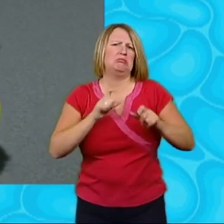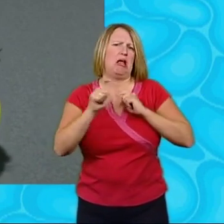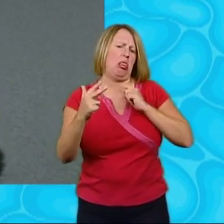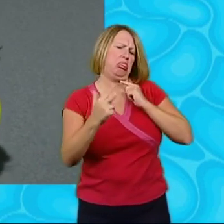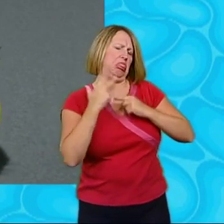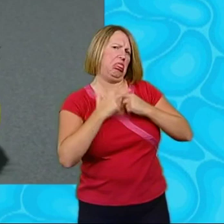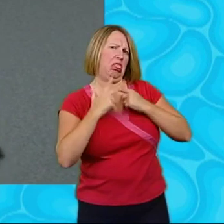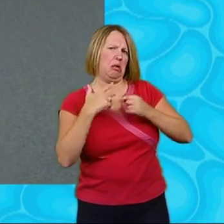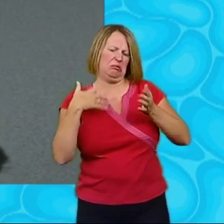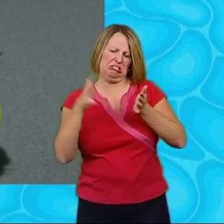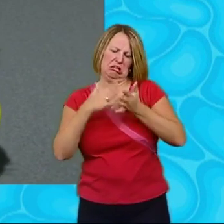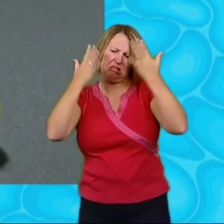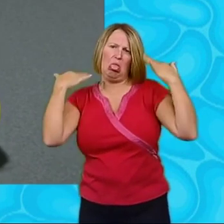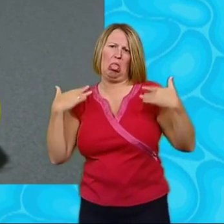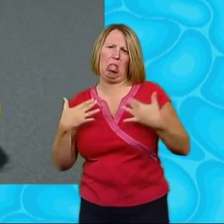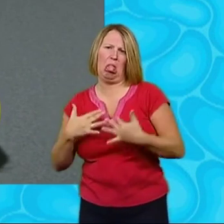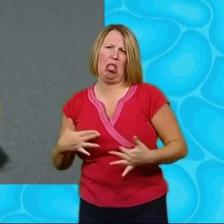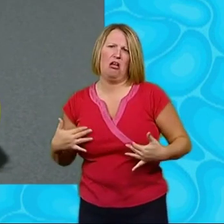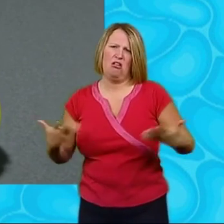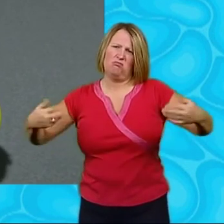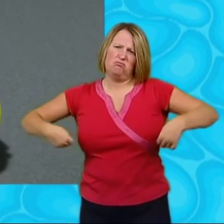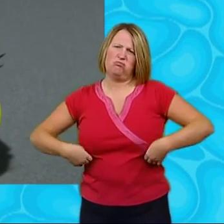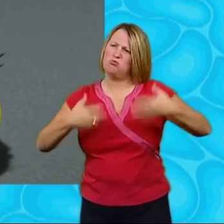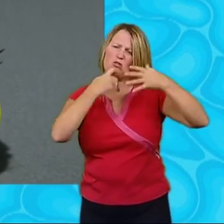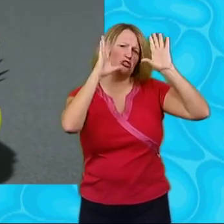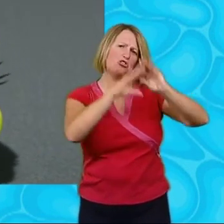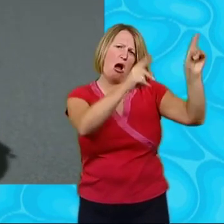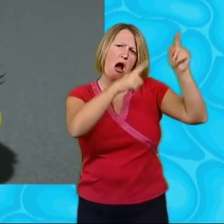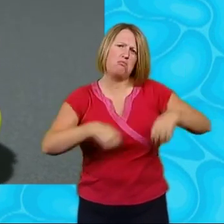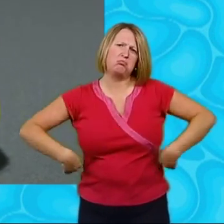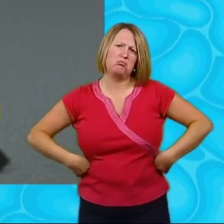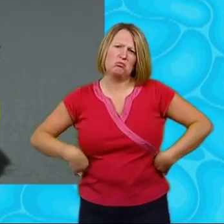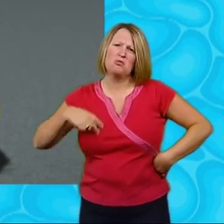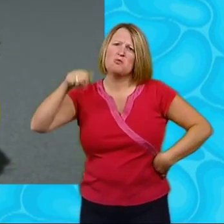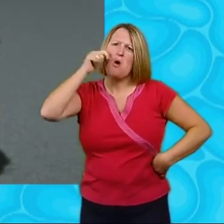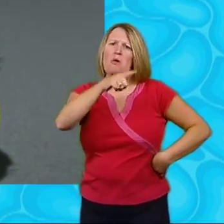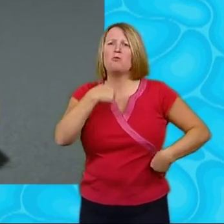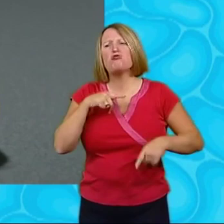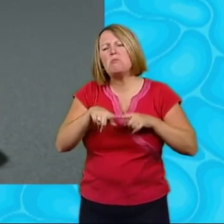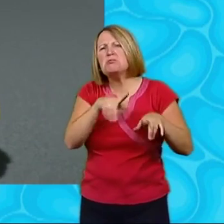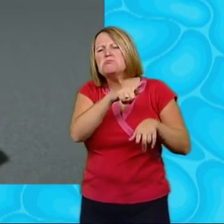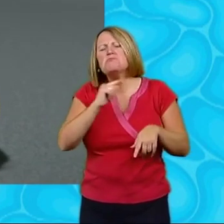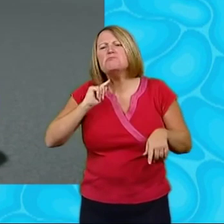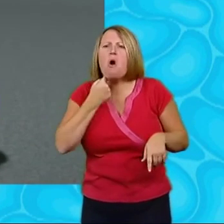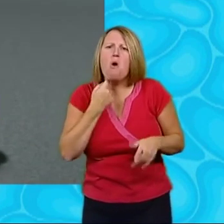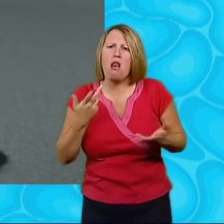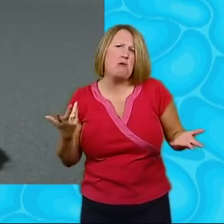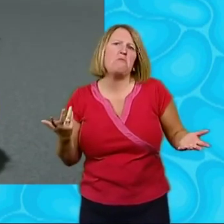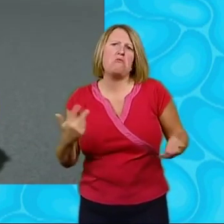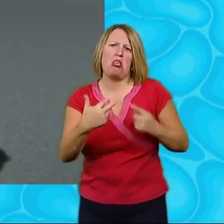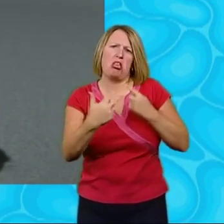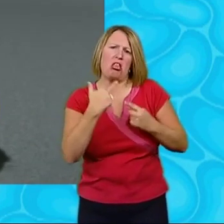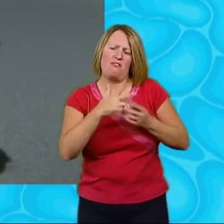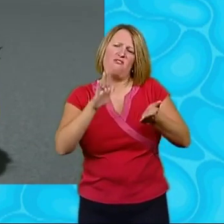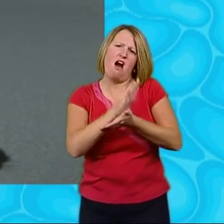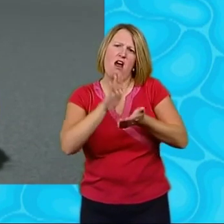They'll never stop calling me that name. I know you said they're not trying to be mean, but even if they are just saying it for